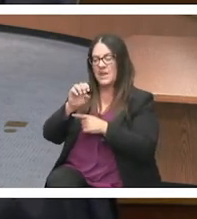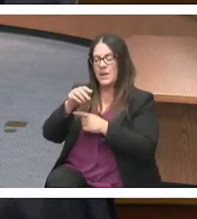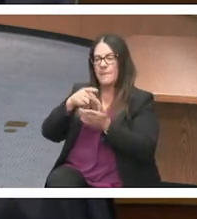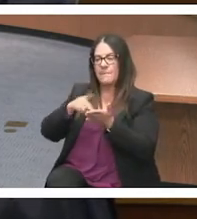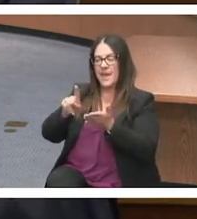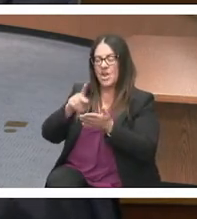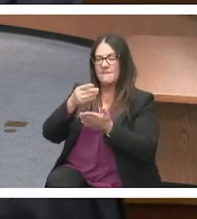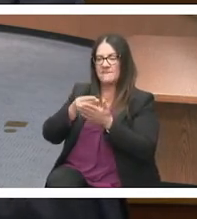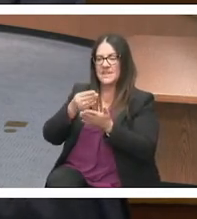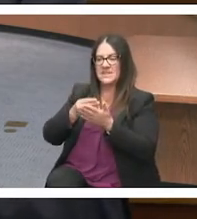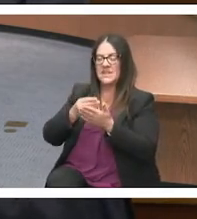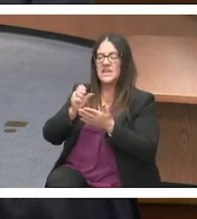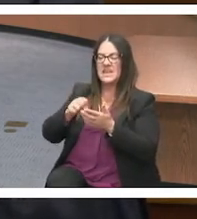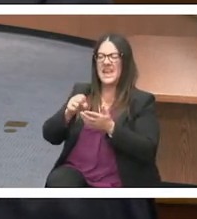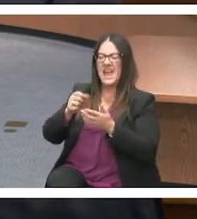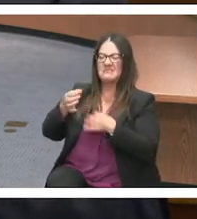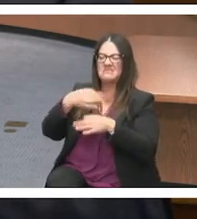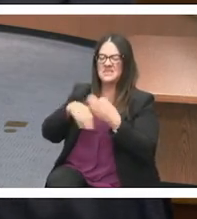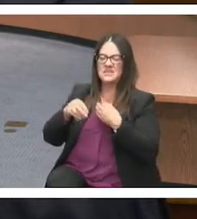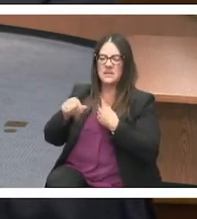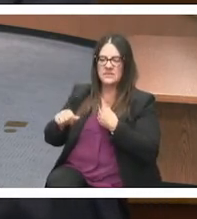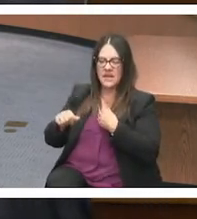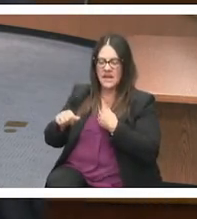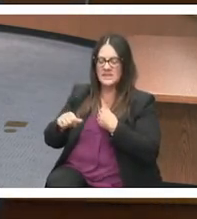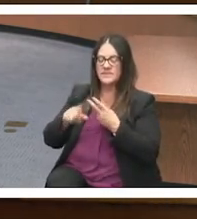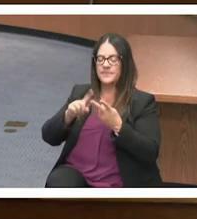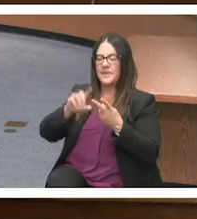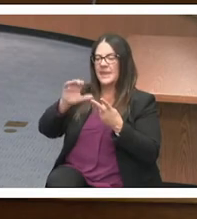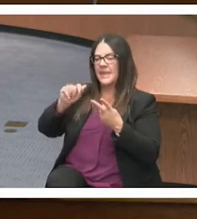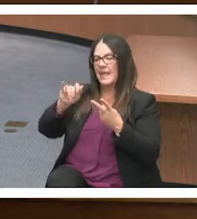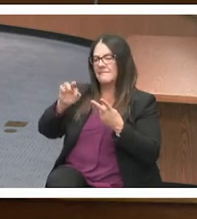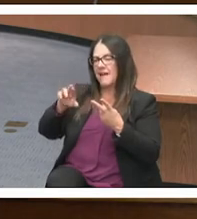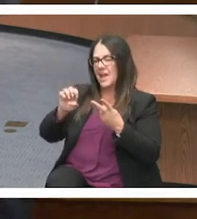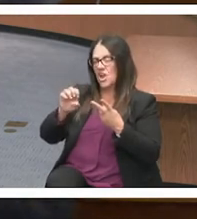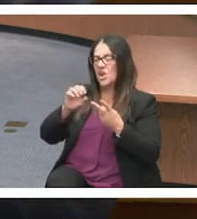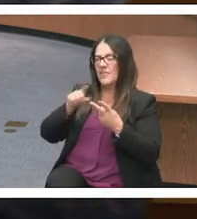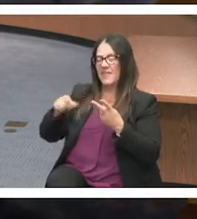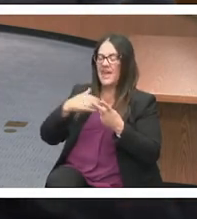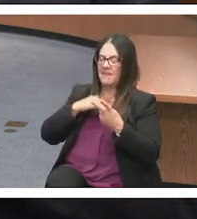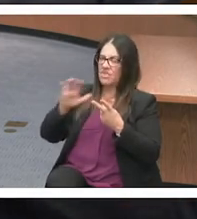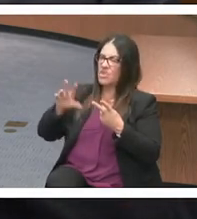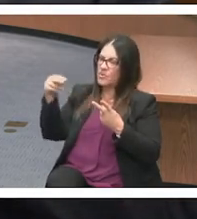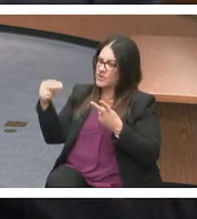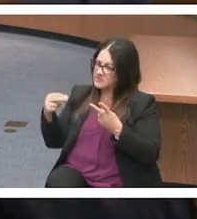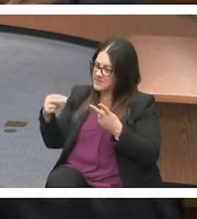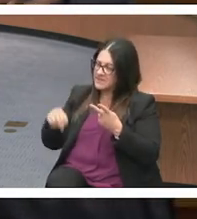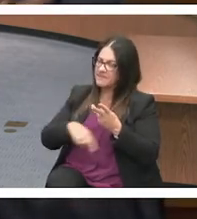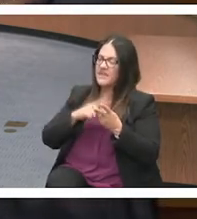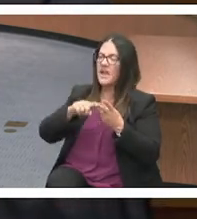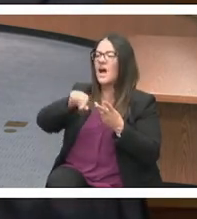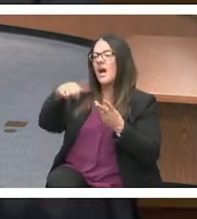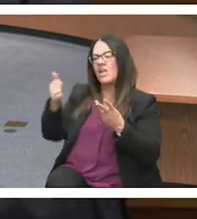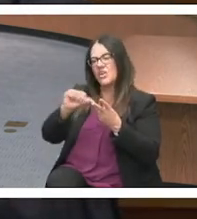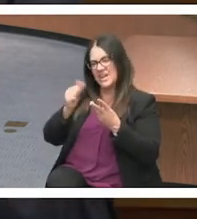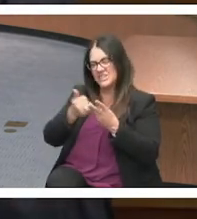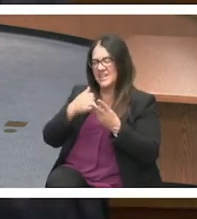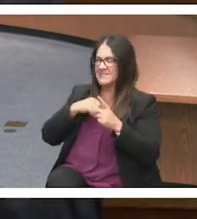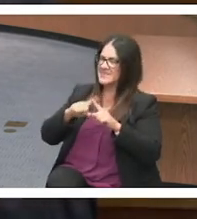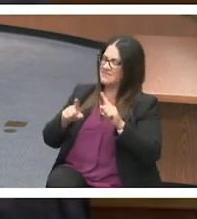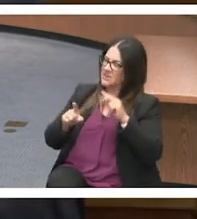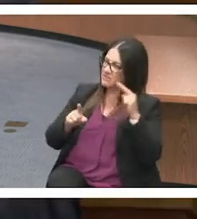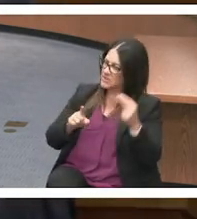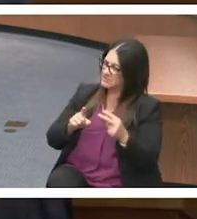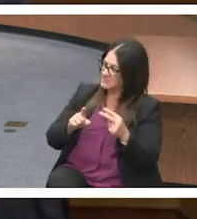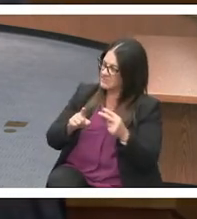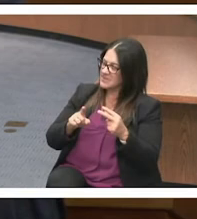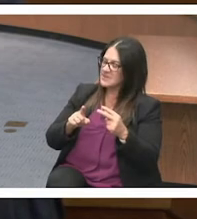to subsidize this, which can be challenging. Cal Fire has had another position Other agencies have had other positions.